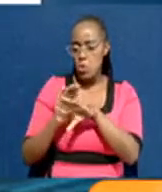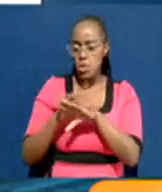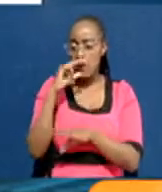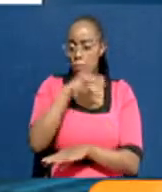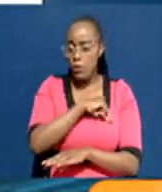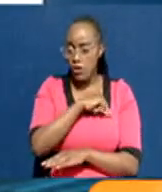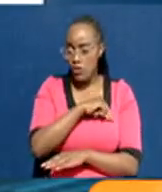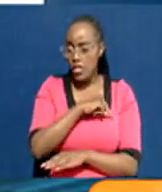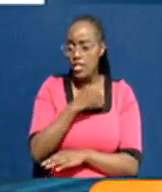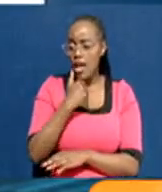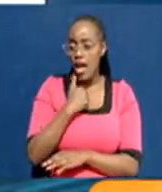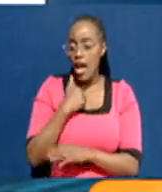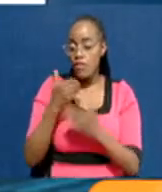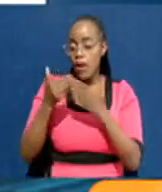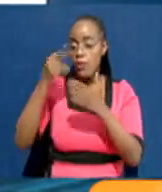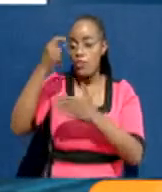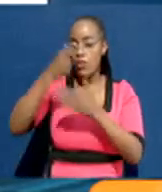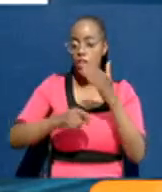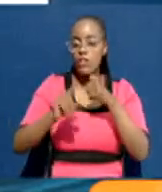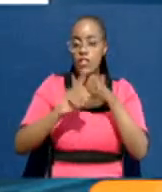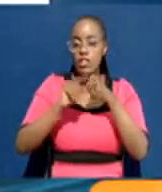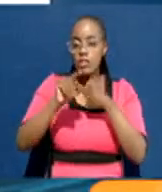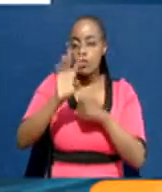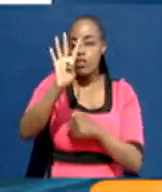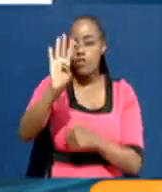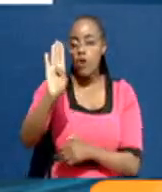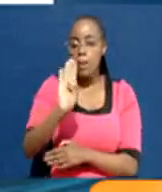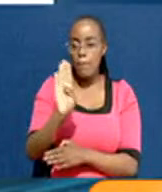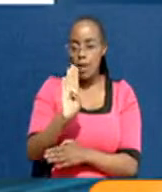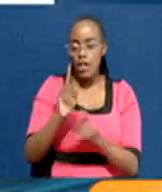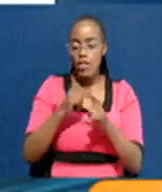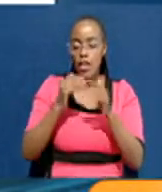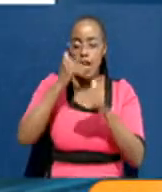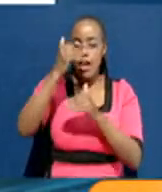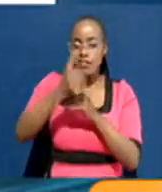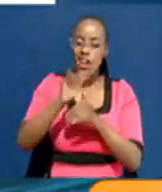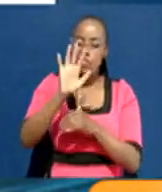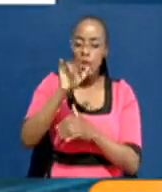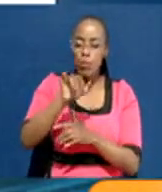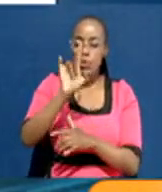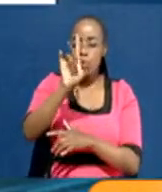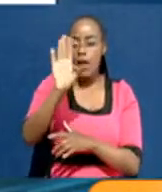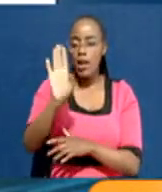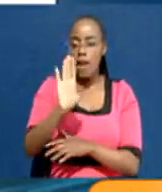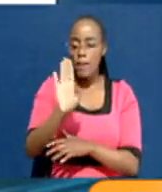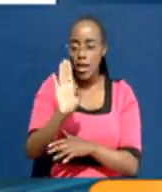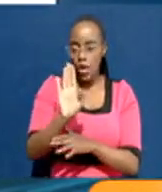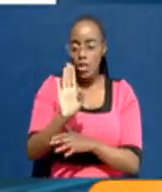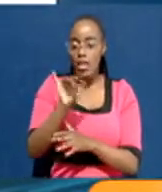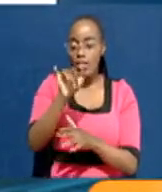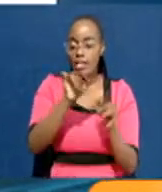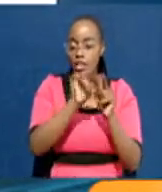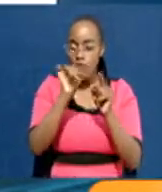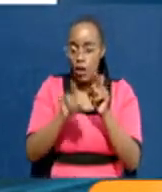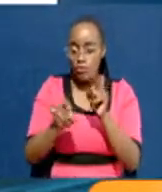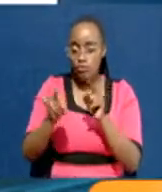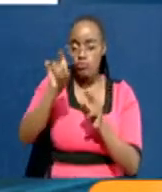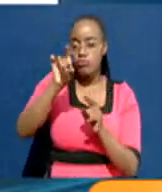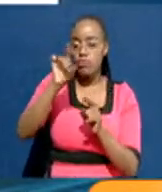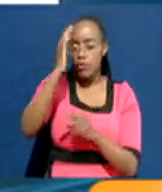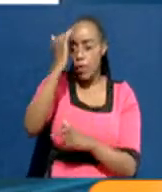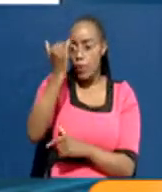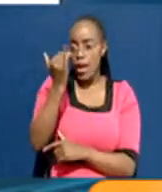A profit before tax of 6.4 billion, profit after tax of 5.1 billion. And this increase has been due